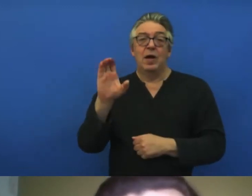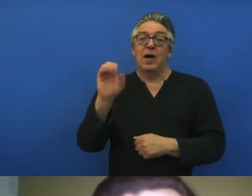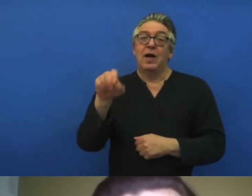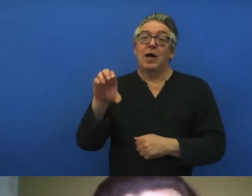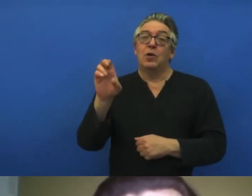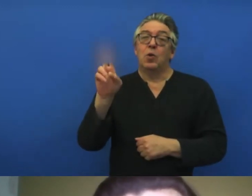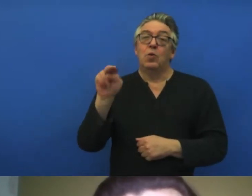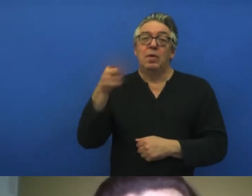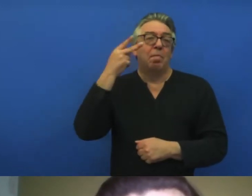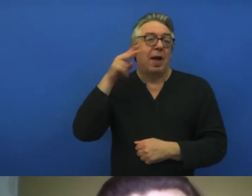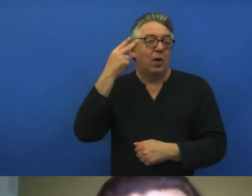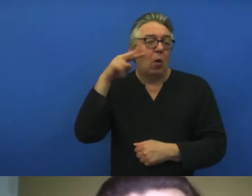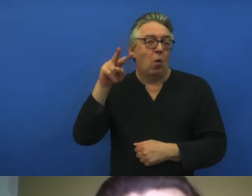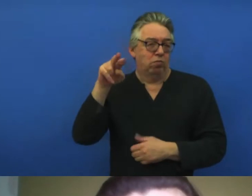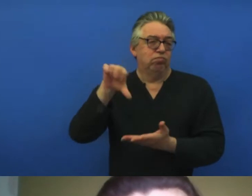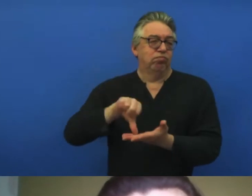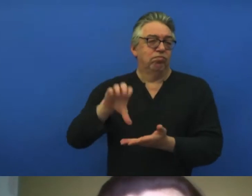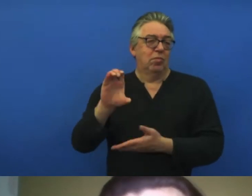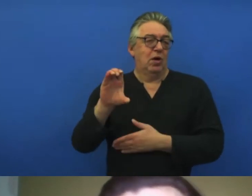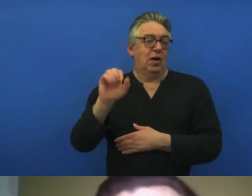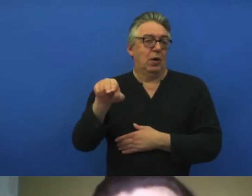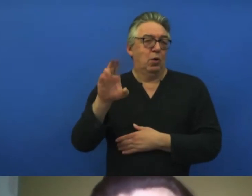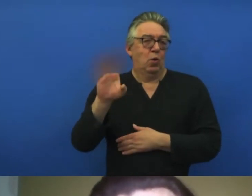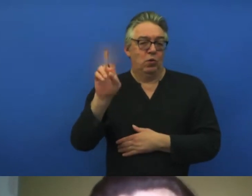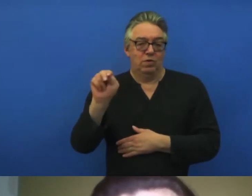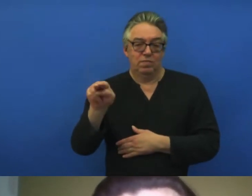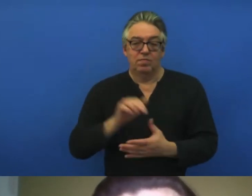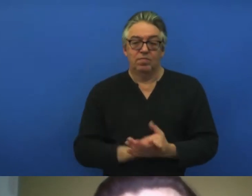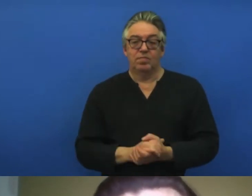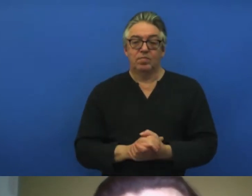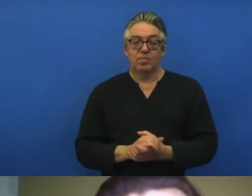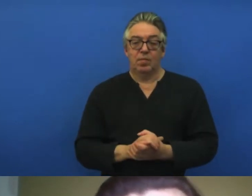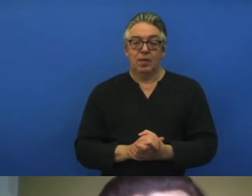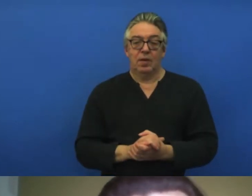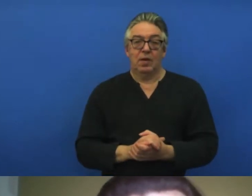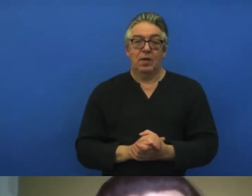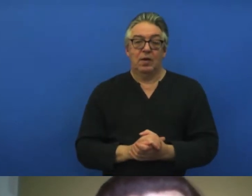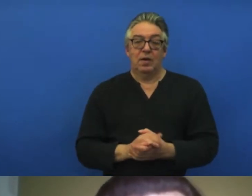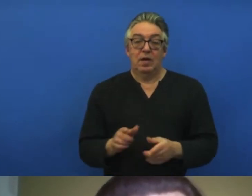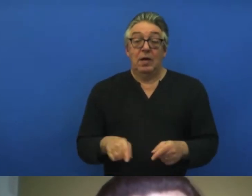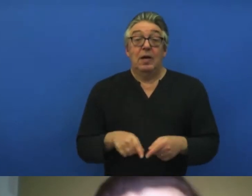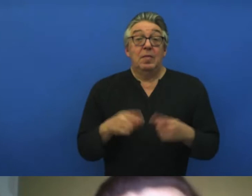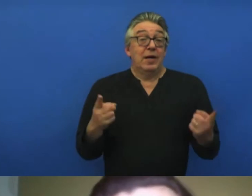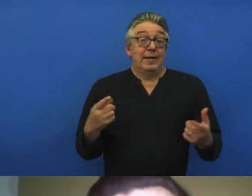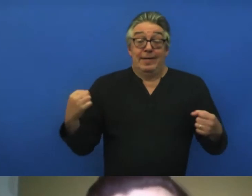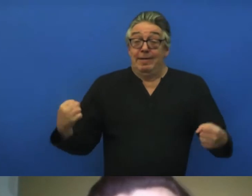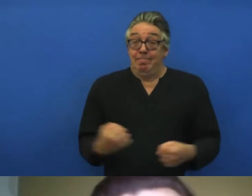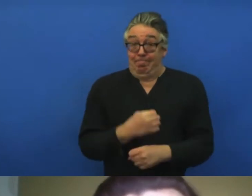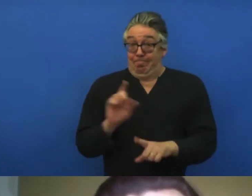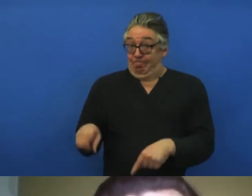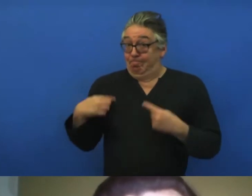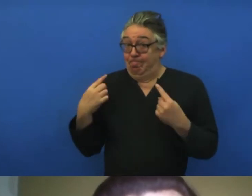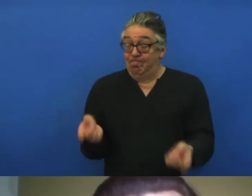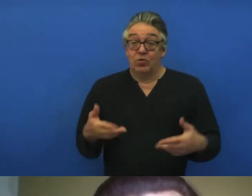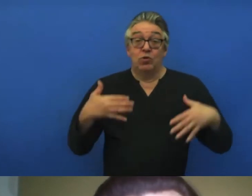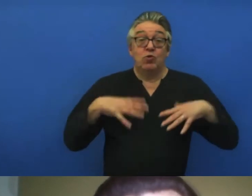However, since then, the Georgian authorities unfortunately still have not taken up the responsibility to